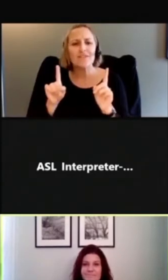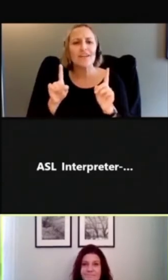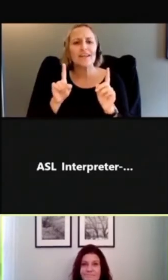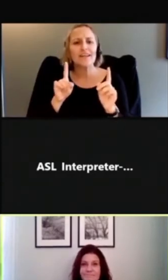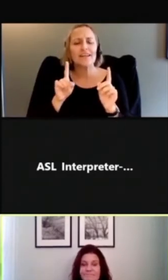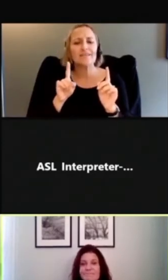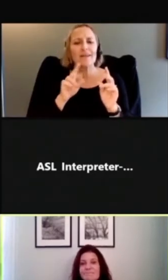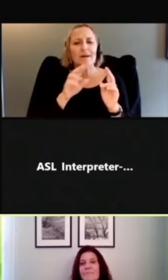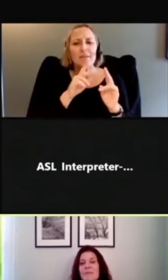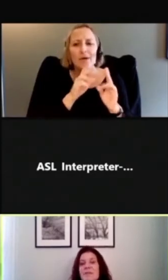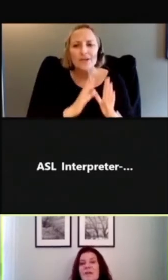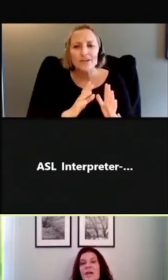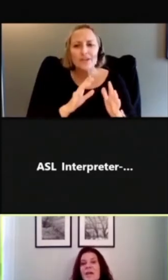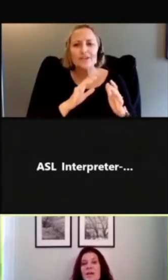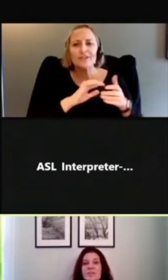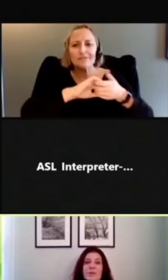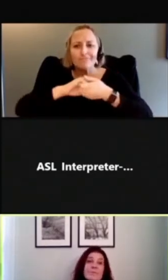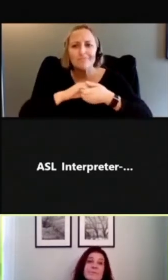developed.